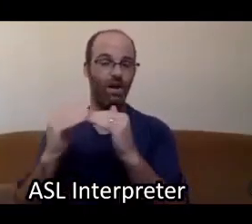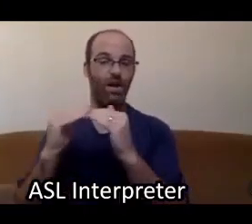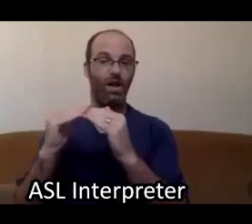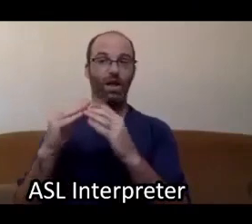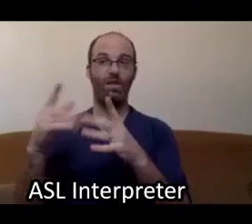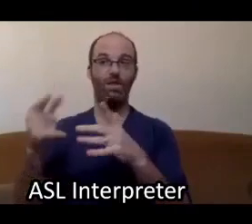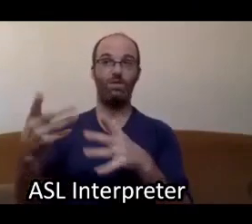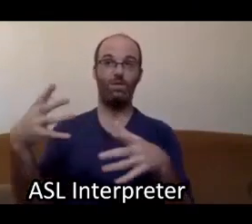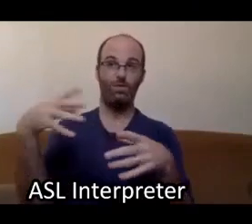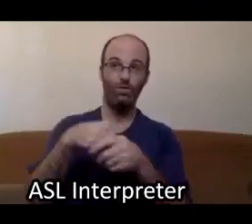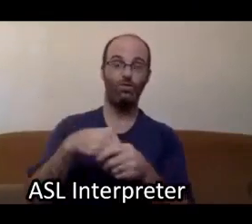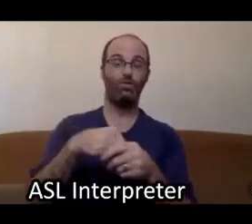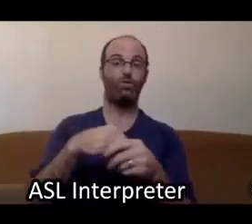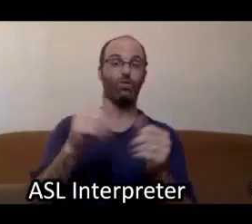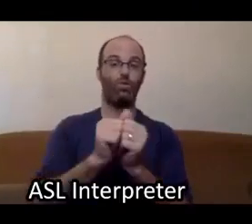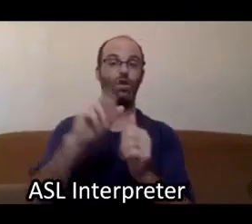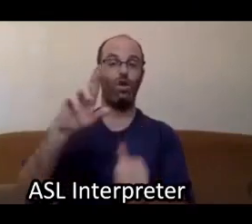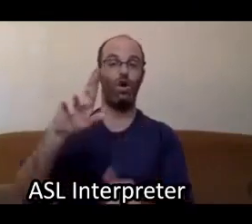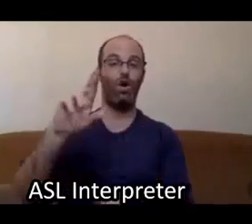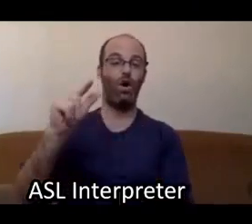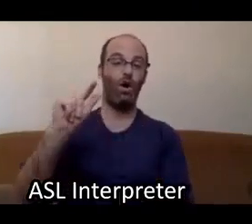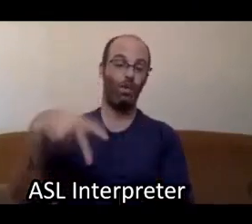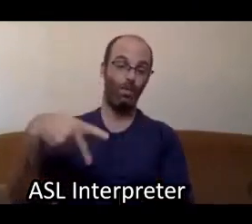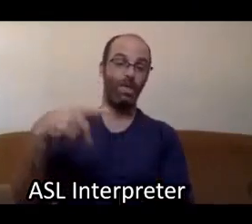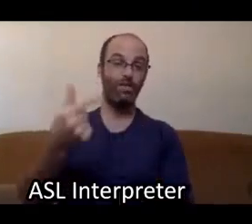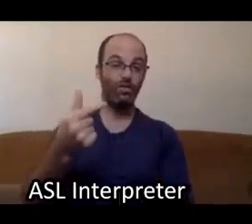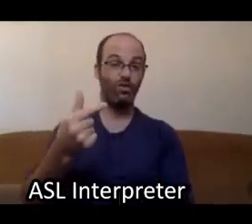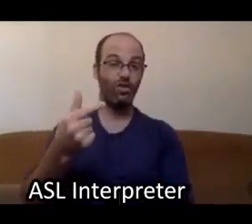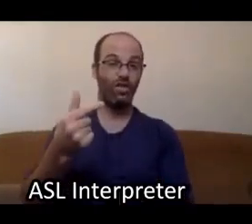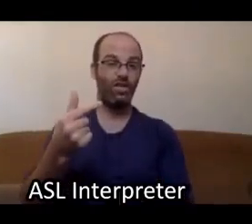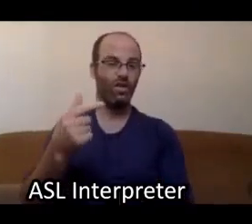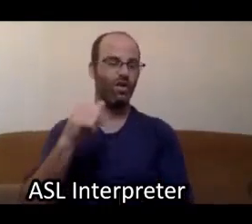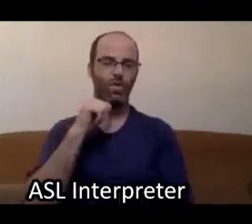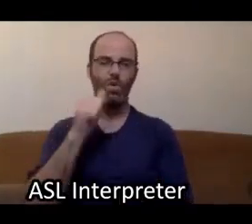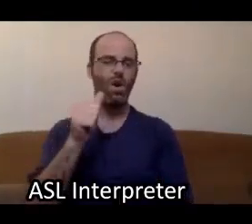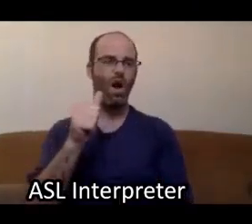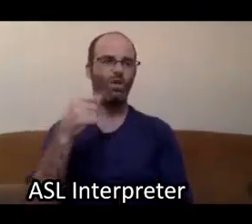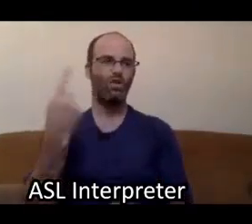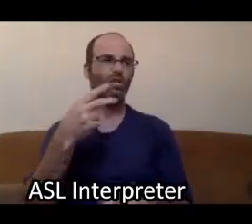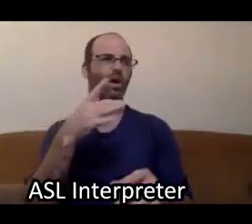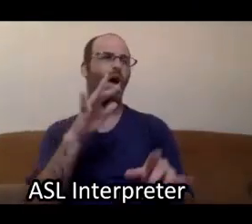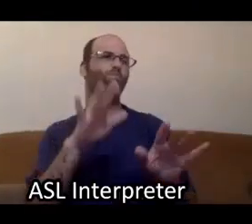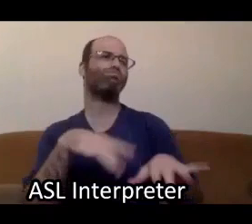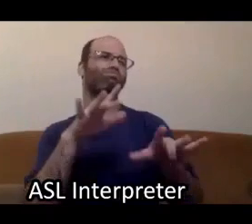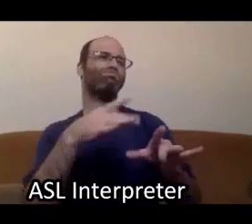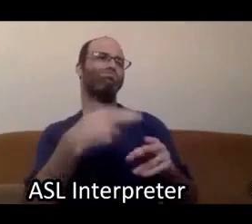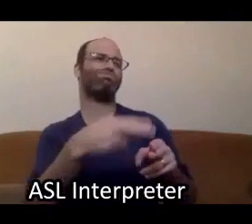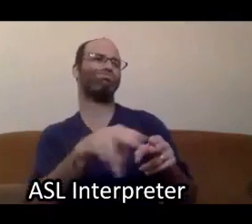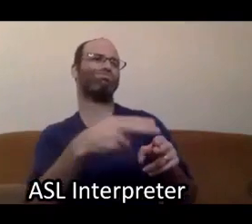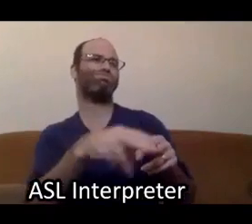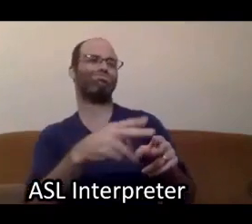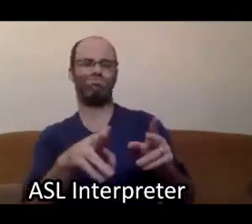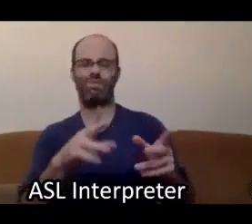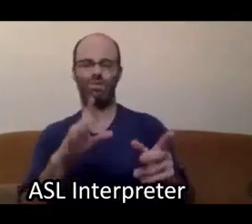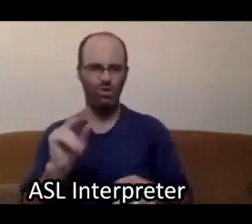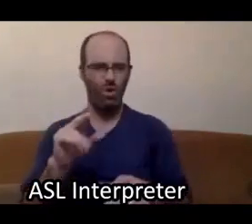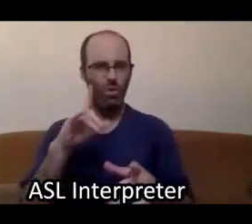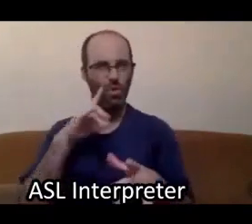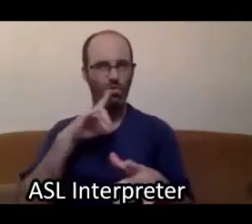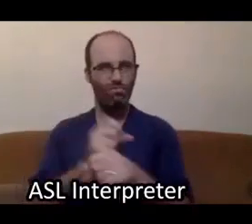shortcuts. We're doing everything with real kind of like focus and with consultation from experts.